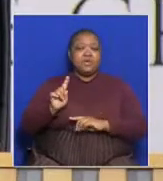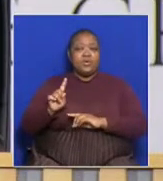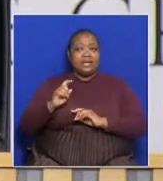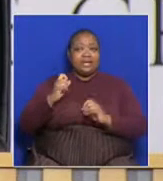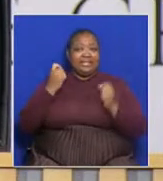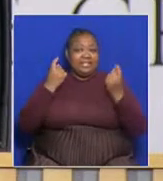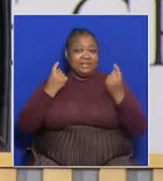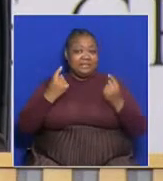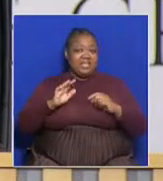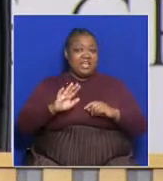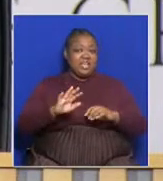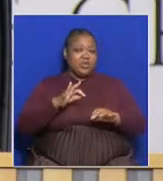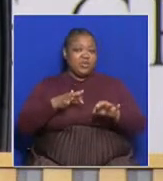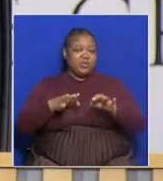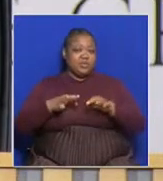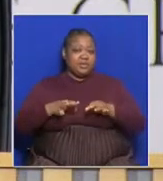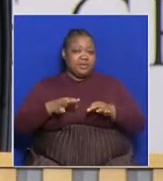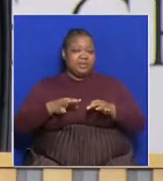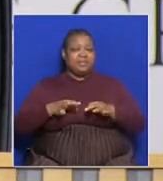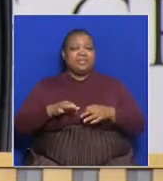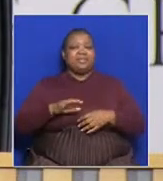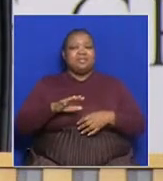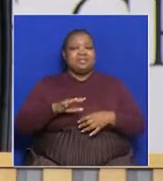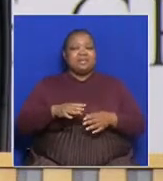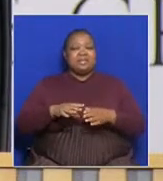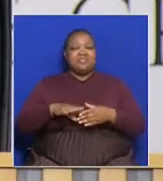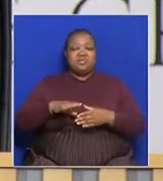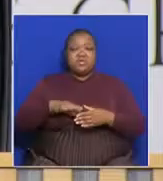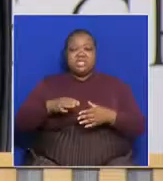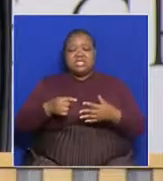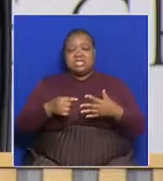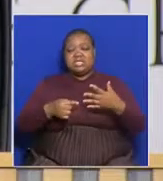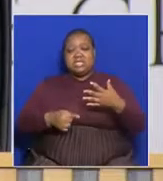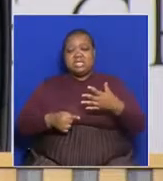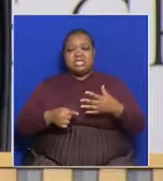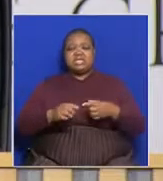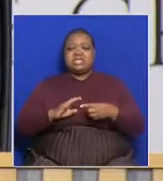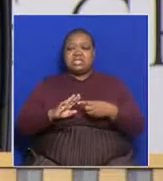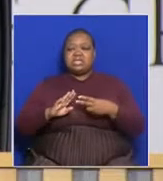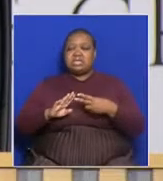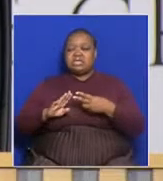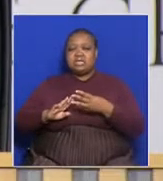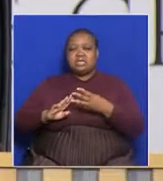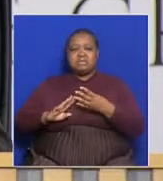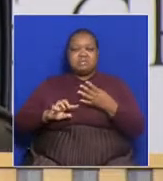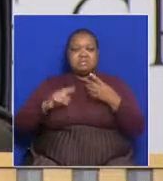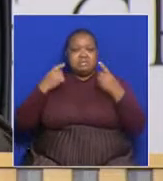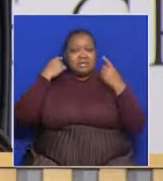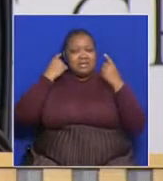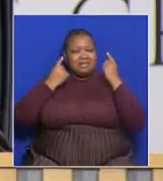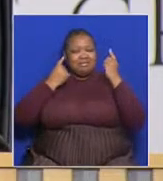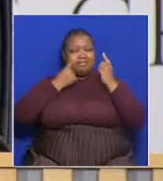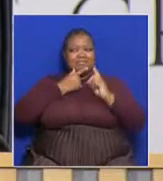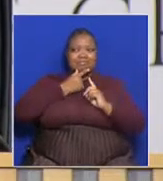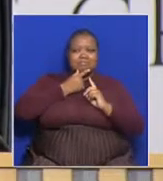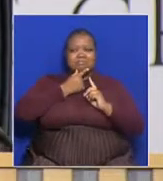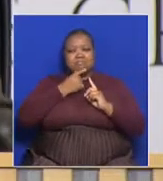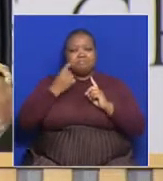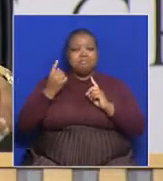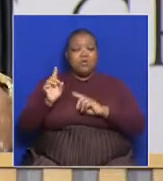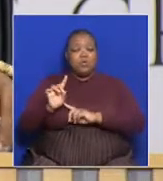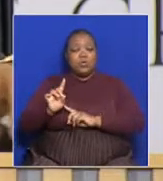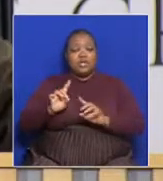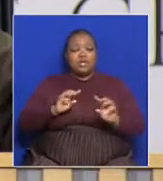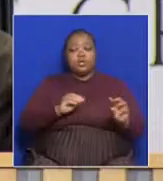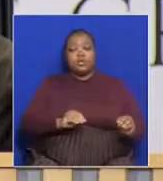I cited a whole lot of reasons regarding my thought process with regards to moving those exhibits,